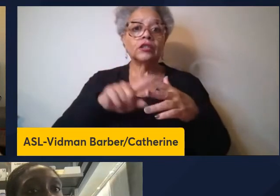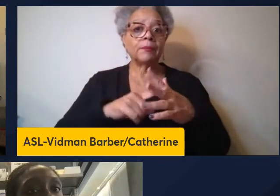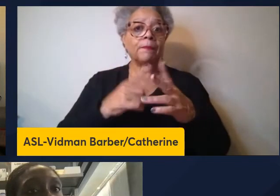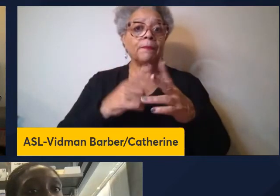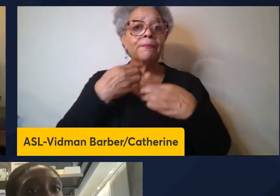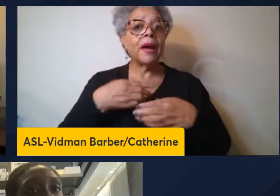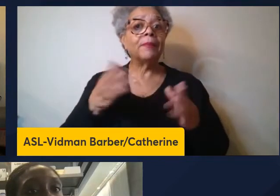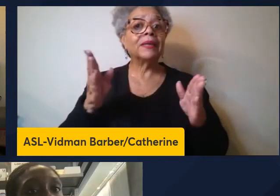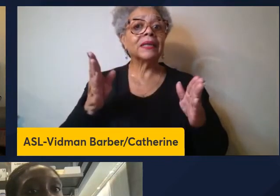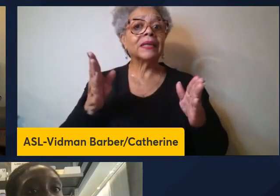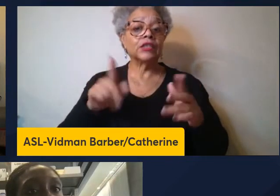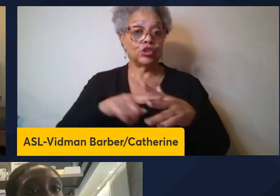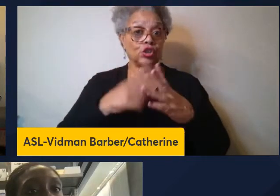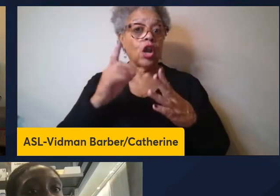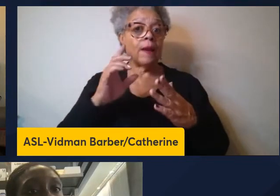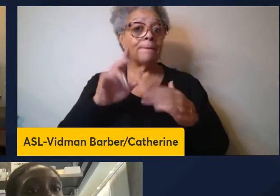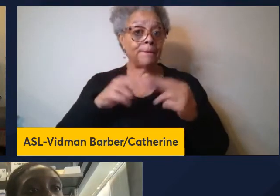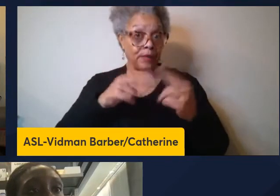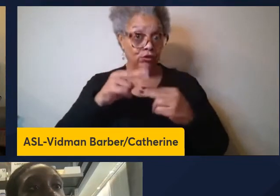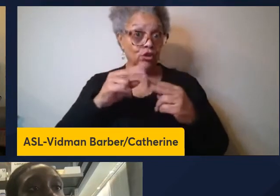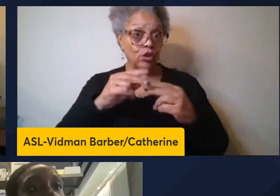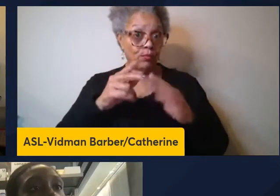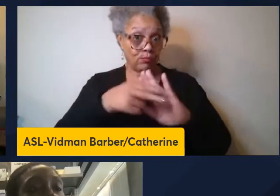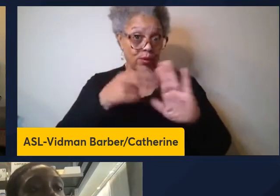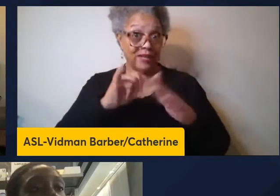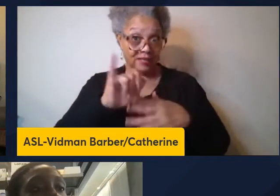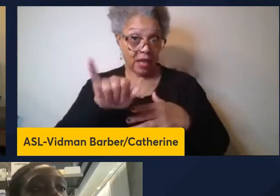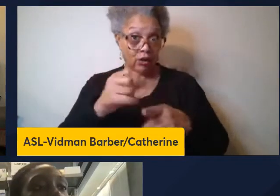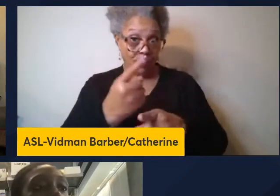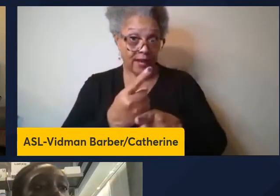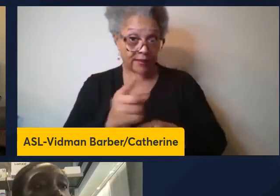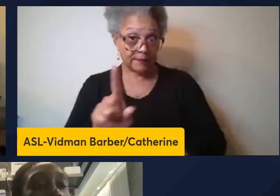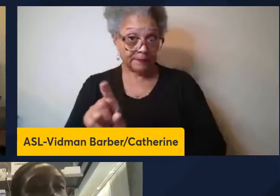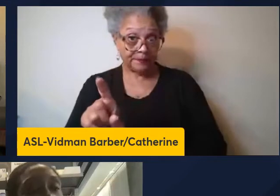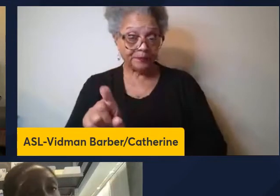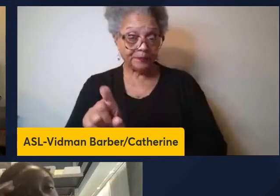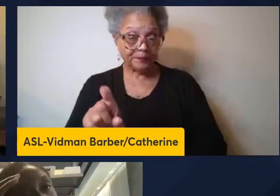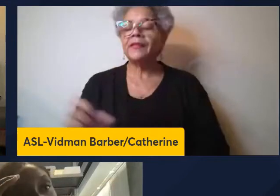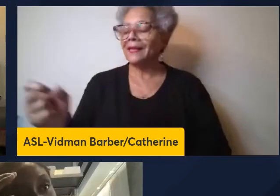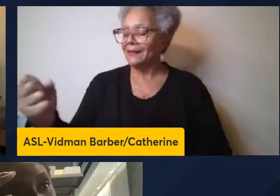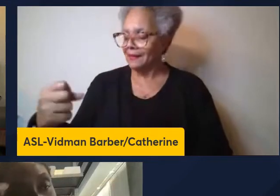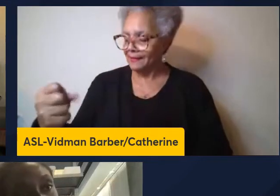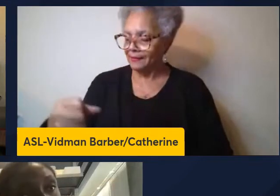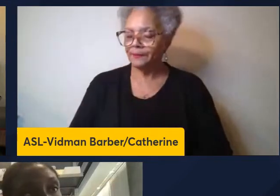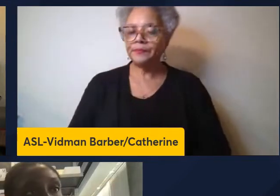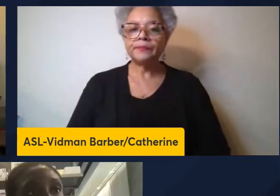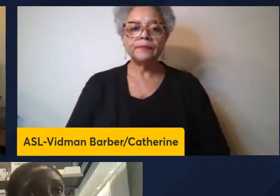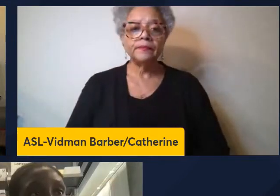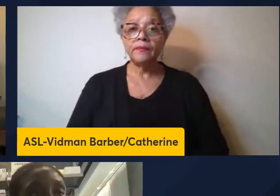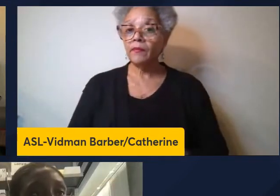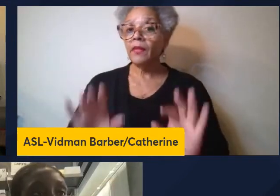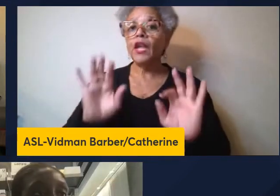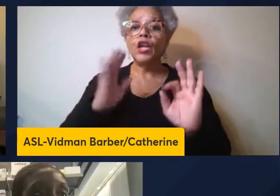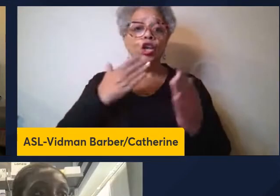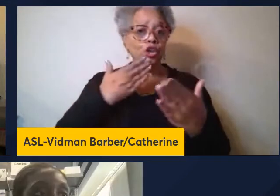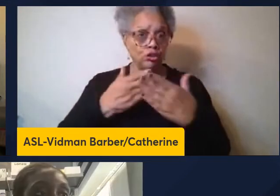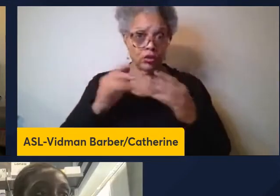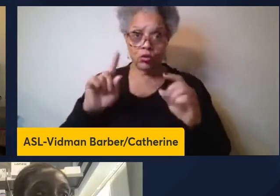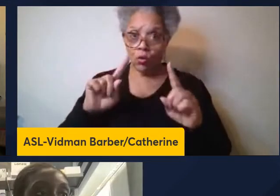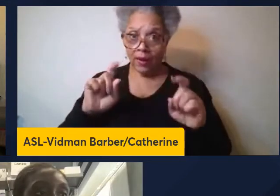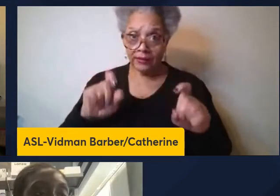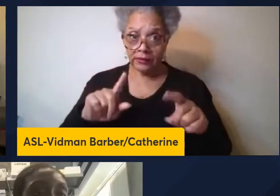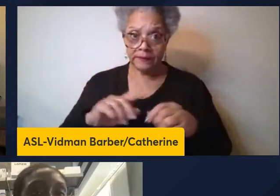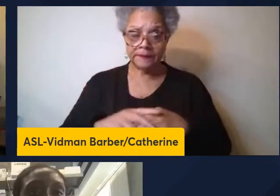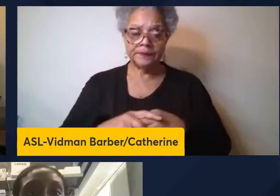your personal brand, right? Am I correct? Okay, Yes. great. Then that's a really good question.